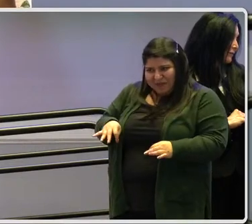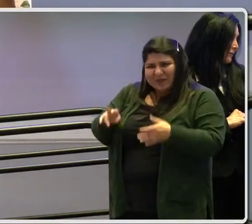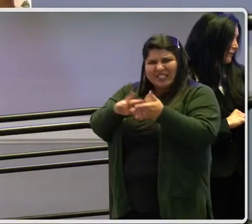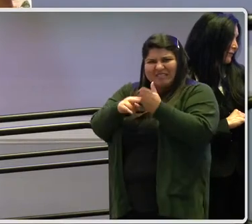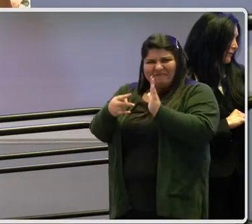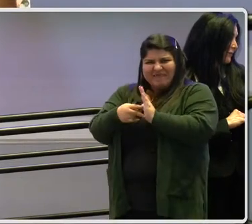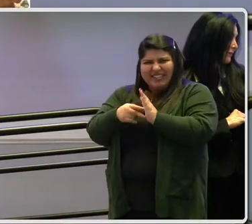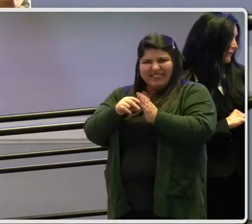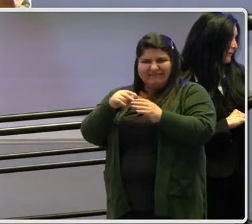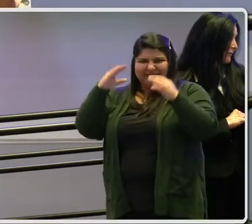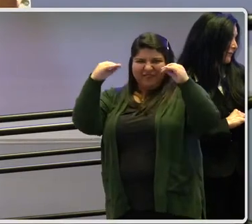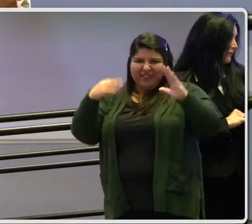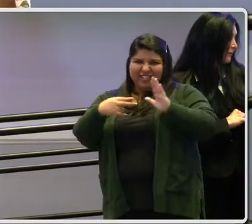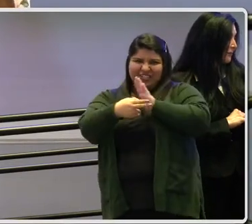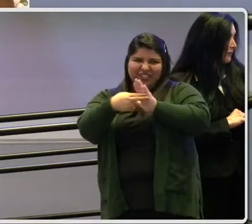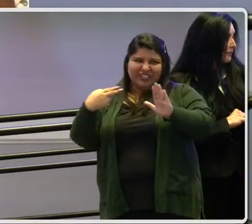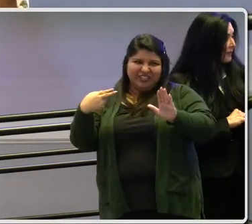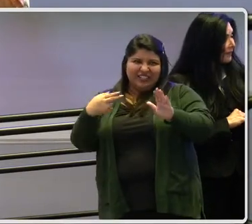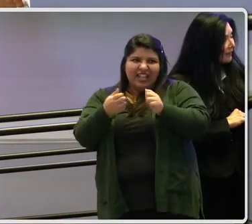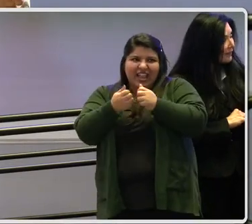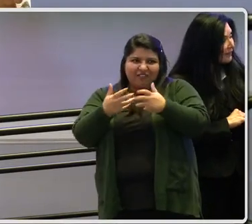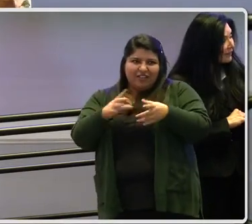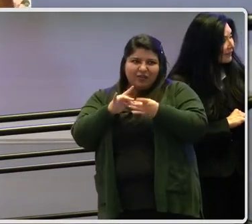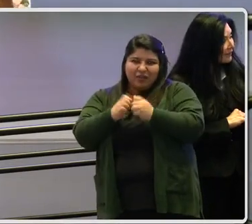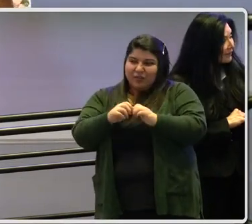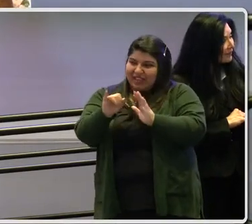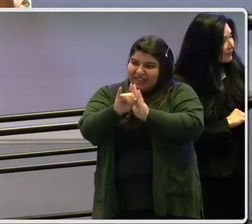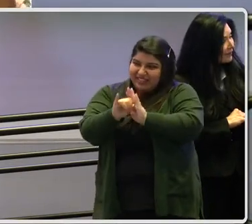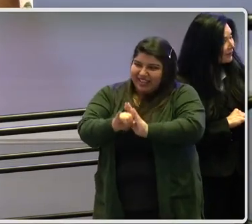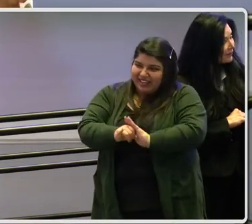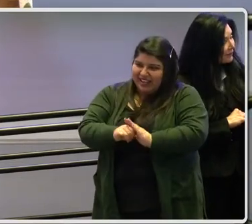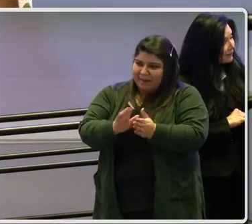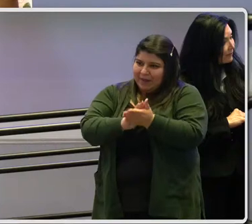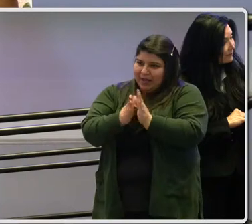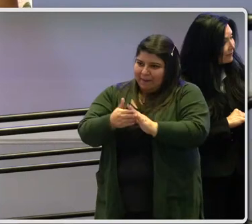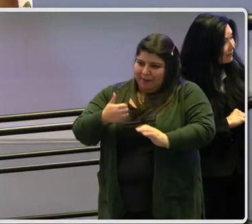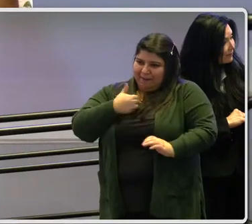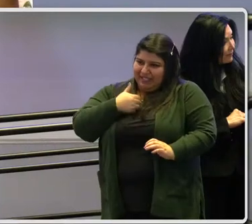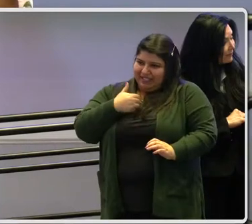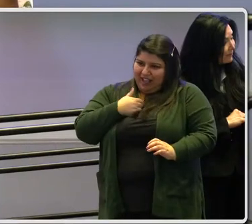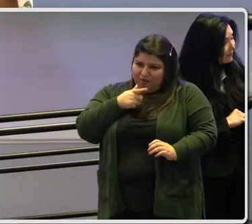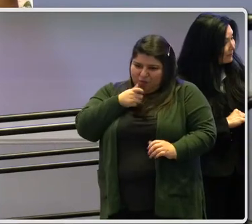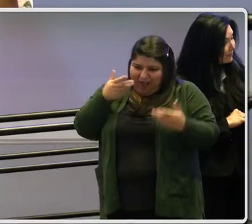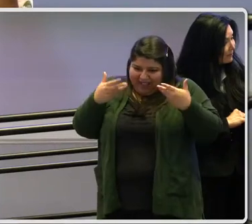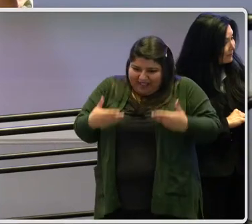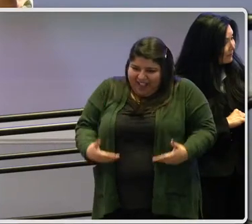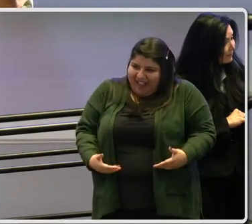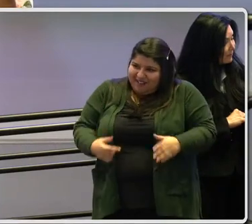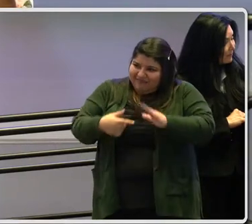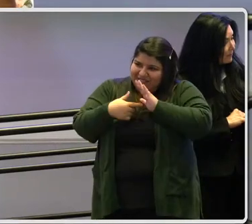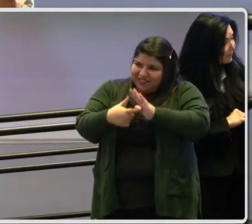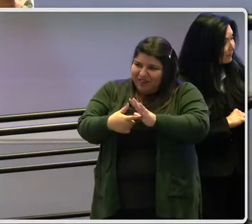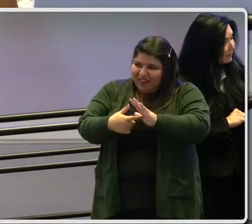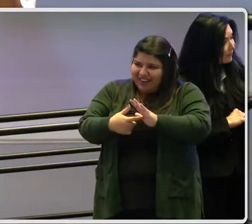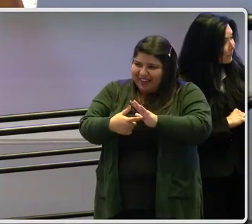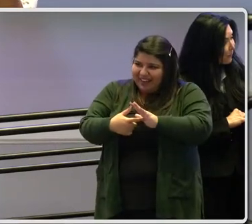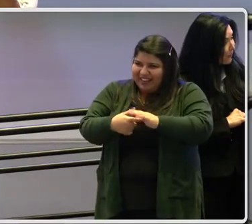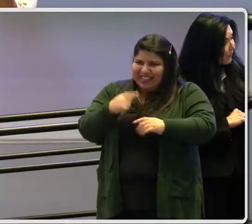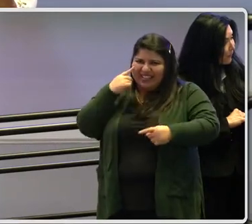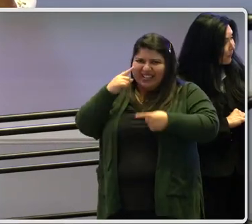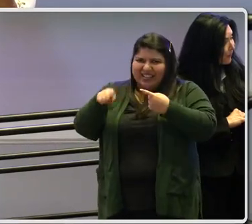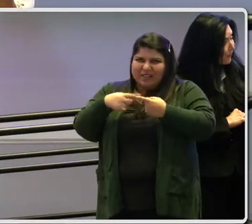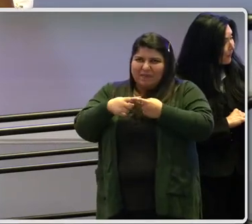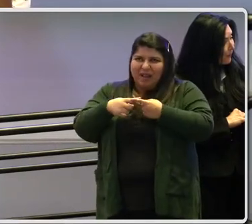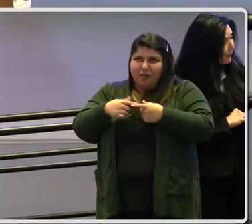professor. I mean, like, the intimacies and intricacies of identity, becoming my own person. I mean, like, you know, really thinking about, like, this